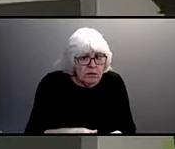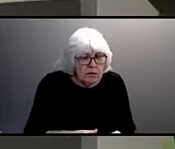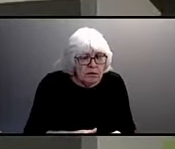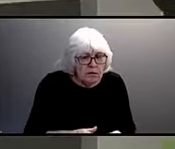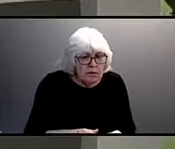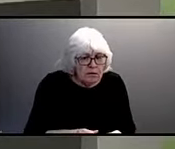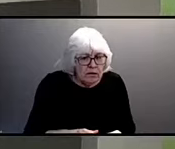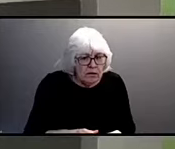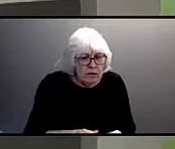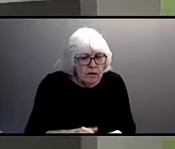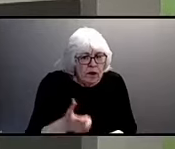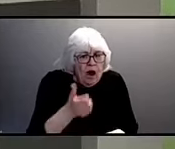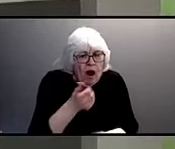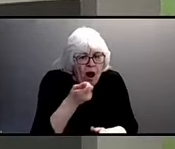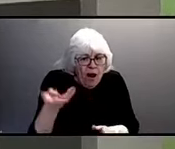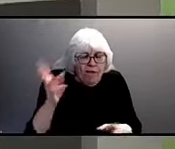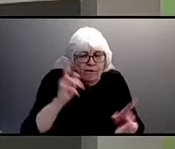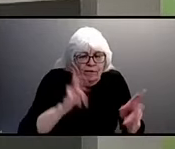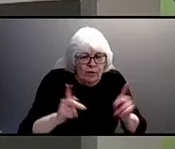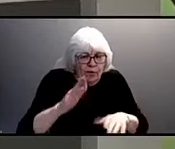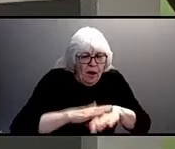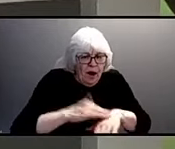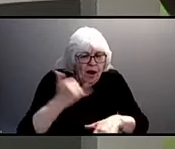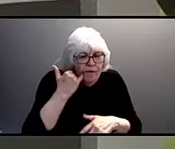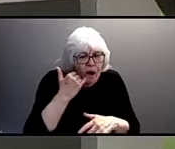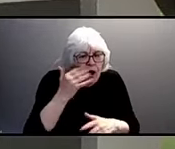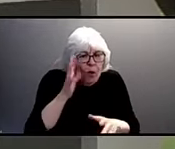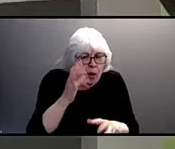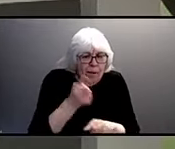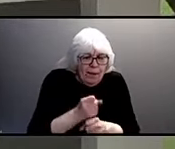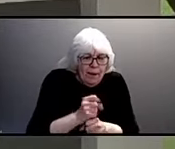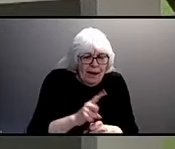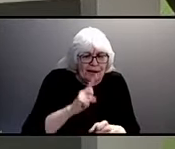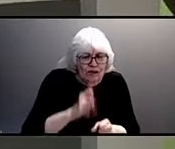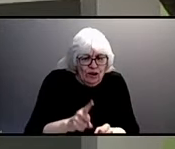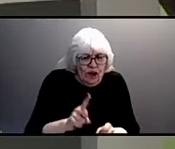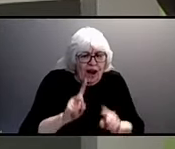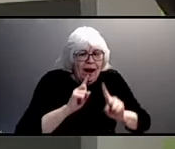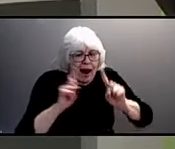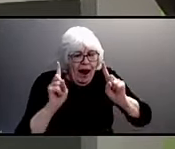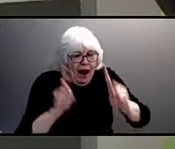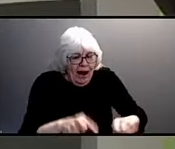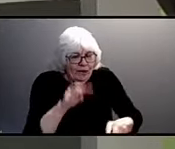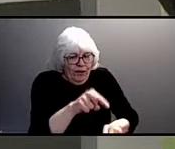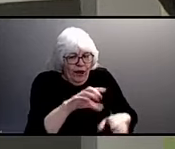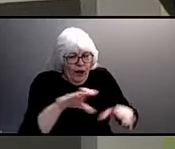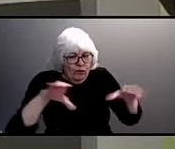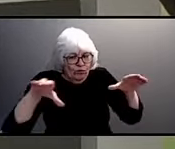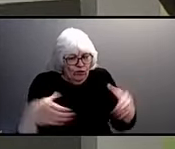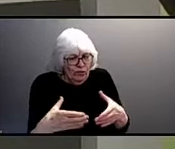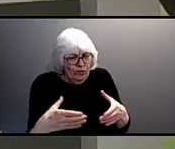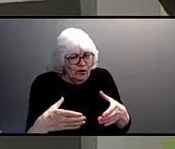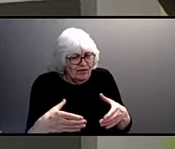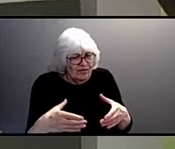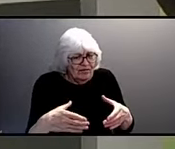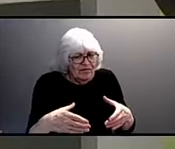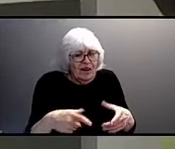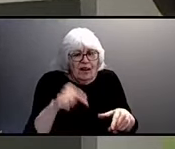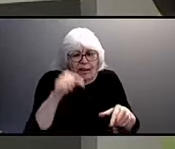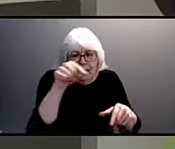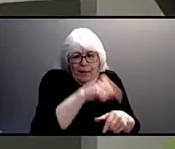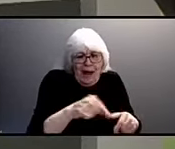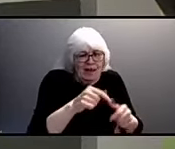a group that we respond to every inquiry that comes through to our public affairs team and follow up with the media who weren't able to connect through